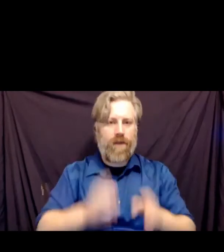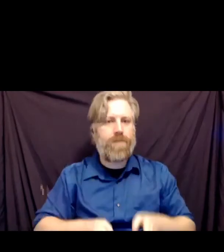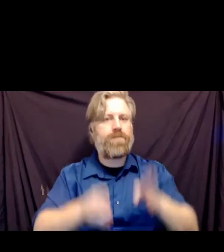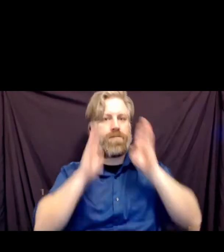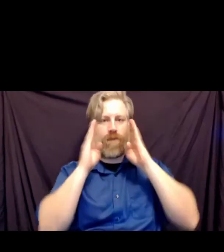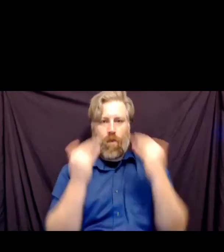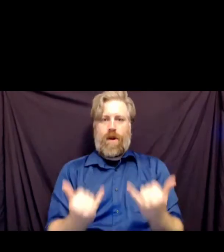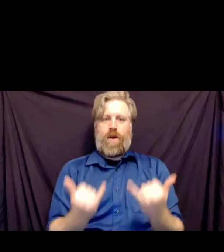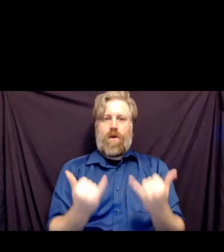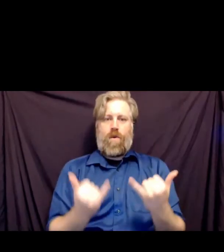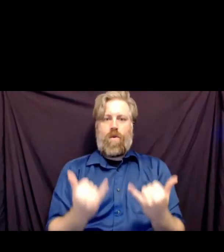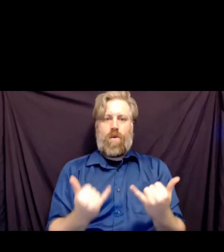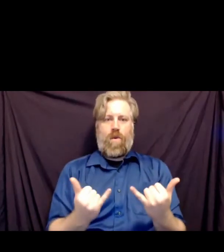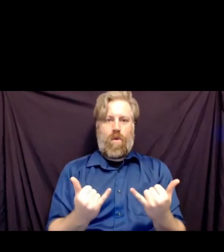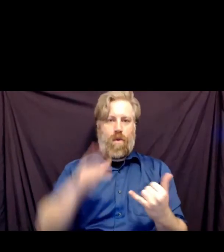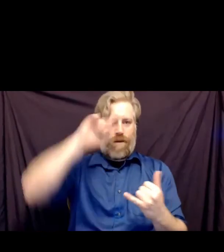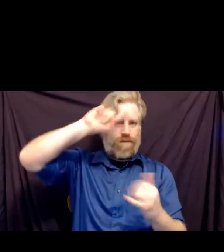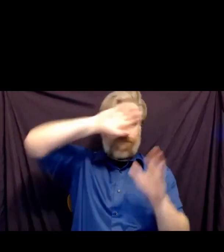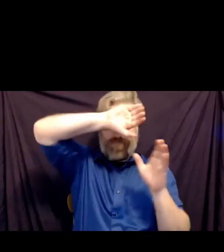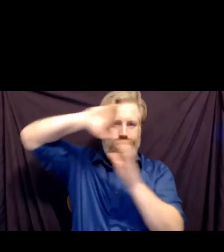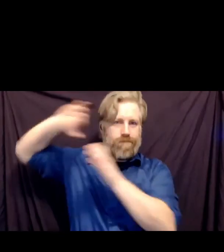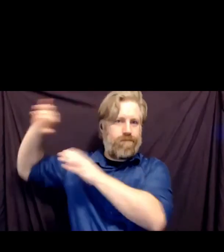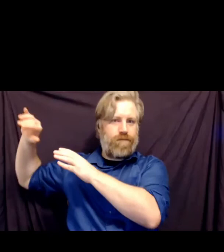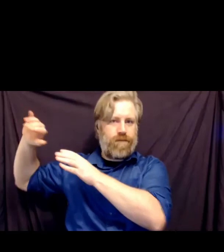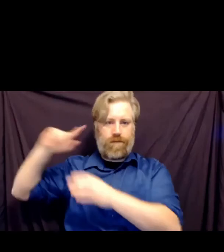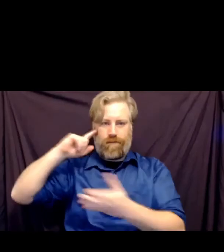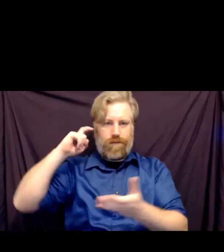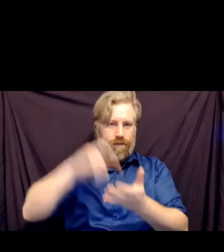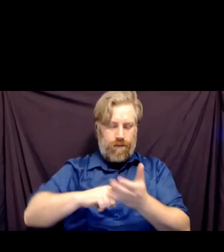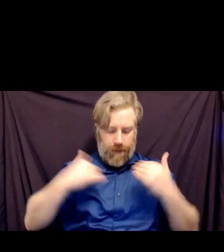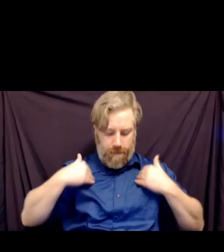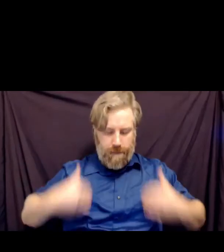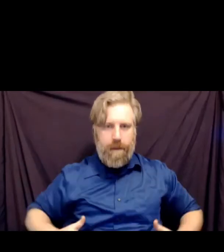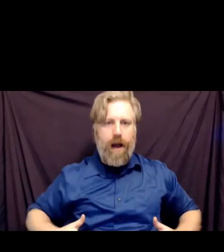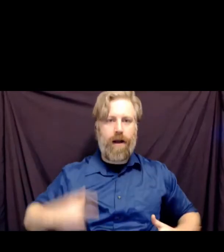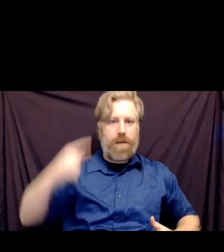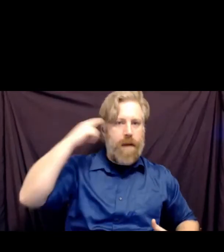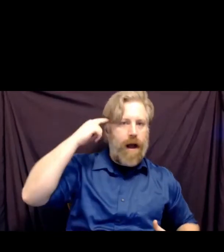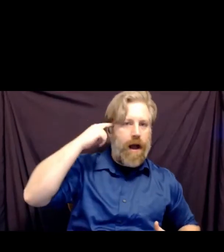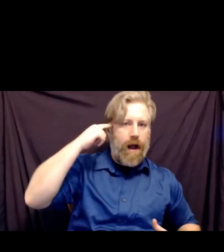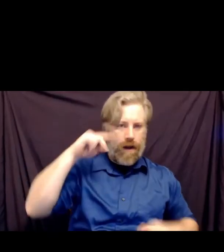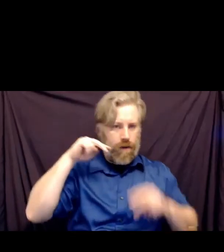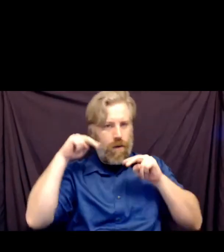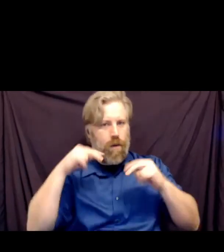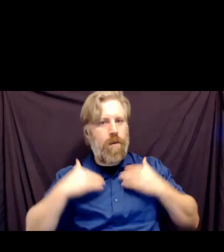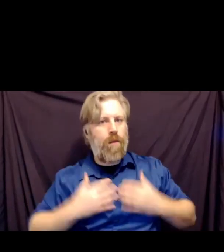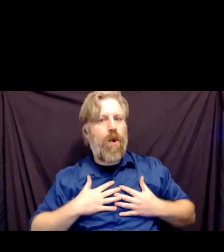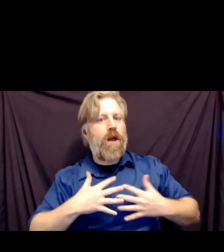now just what I'm doing. To be very mindful how I'm breathing.